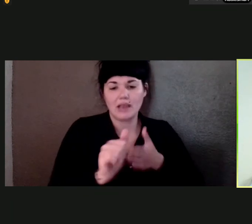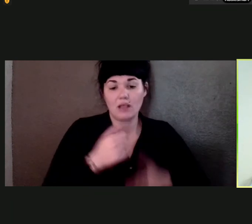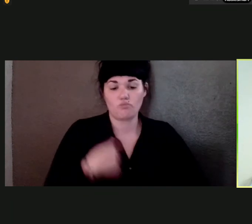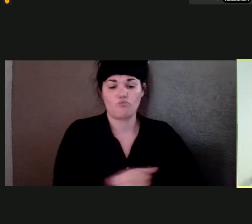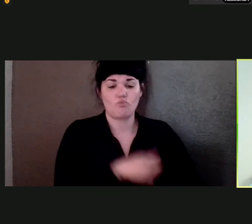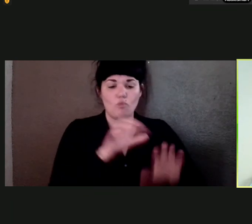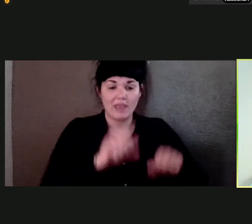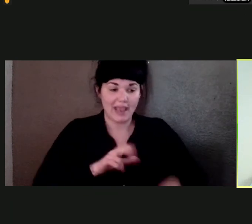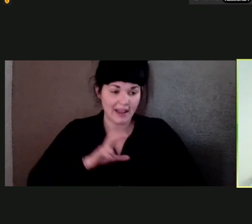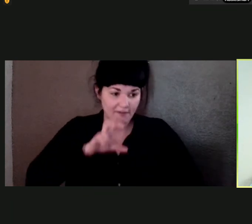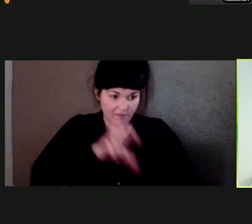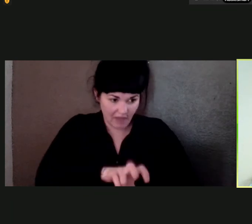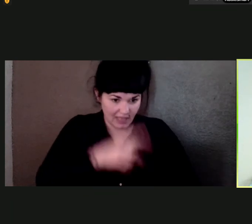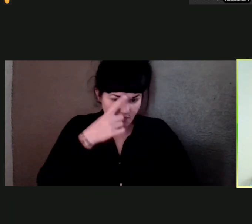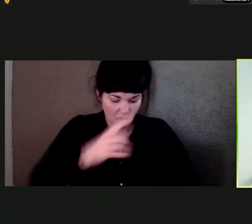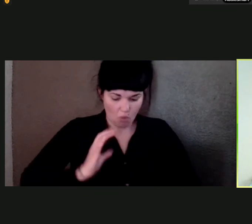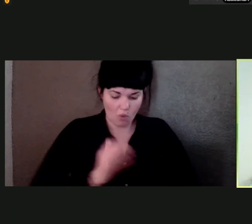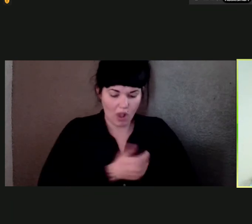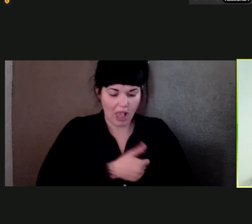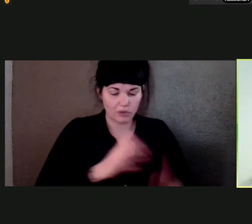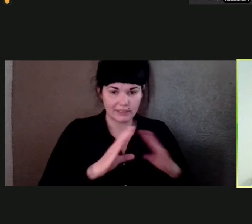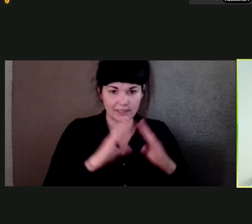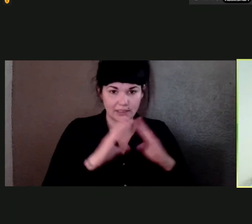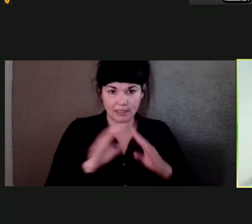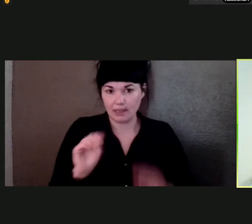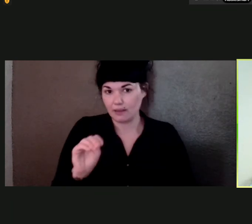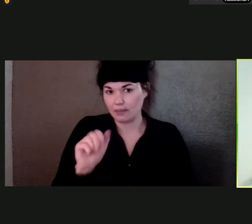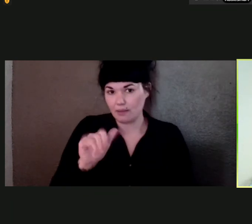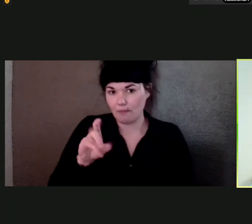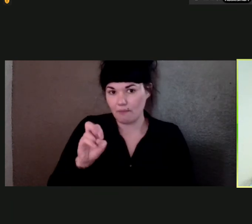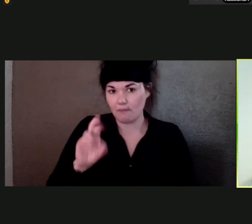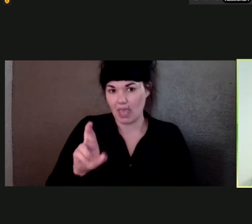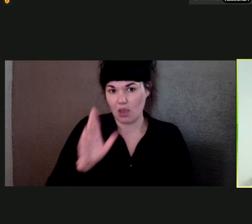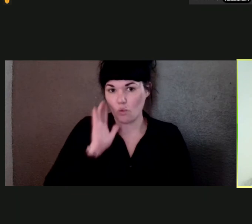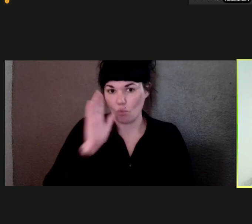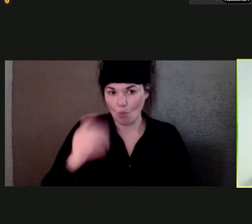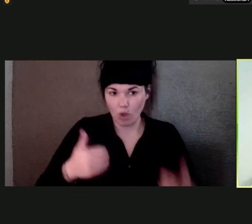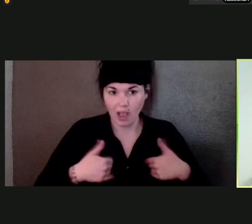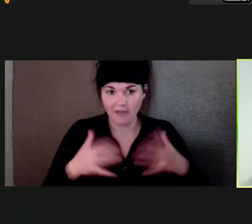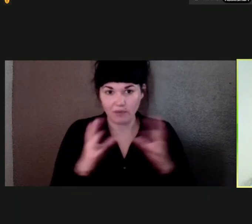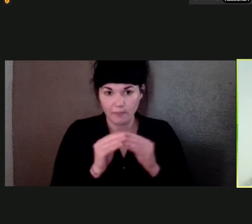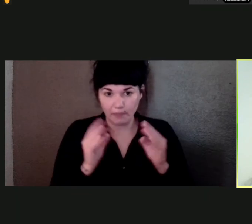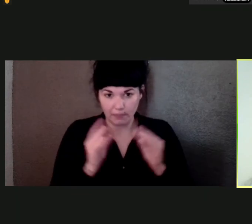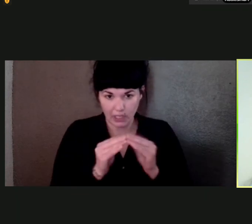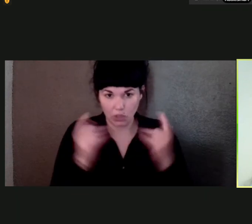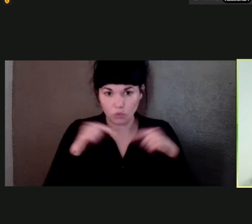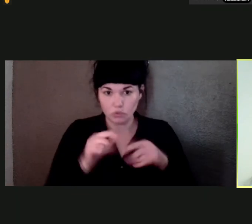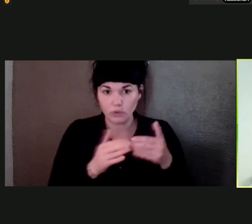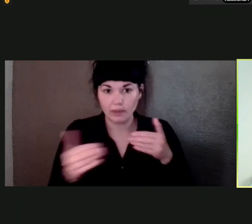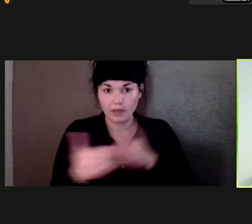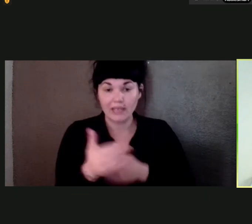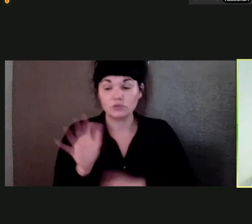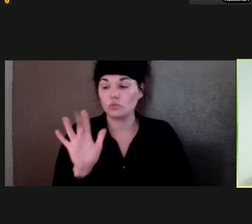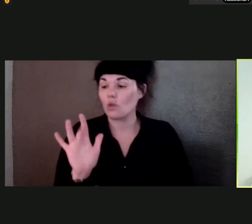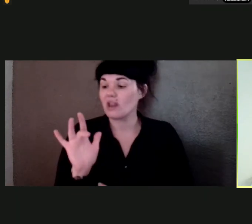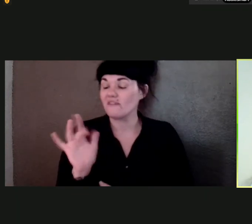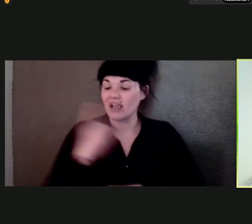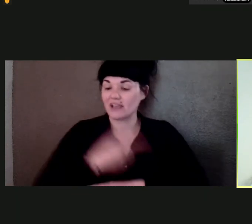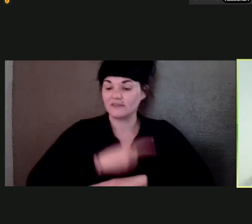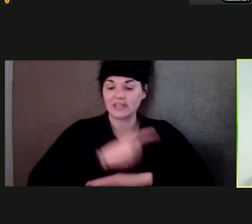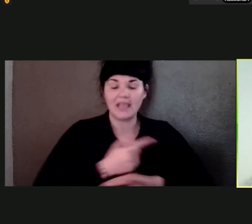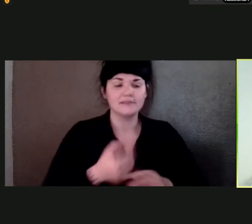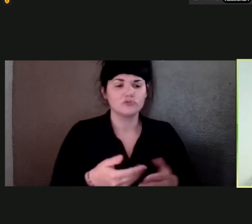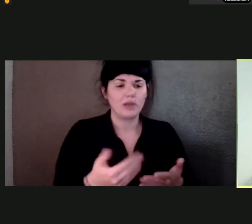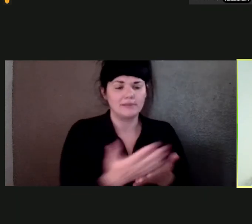our city, and the mayor is holding meetings over the next 25 days to get input. So we encourage